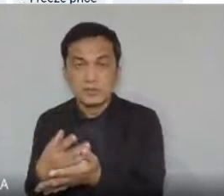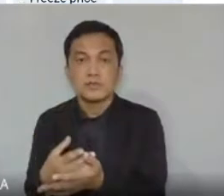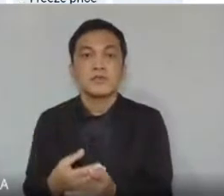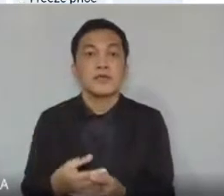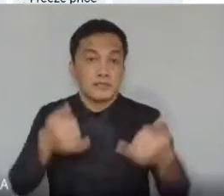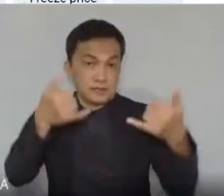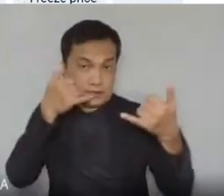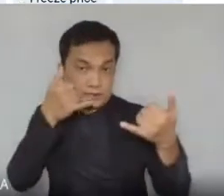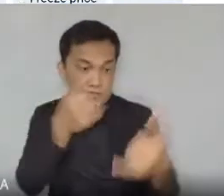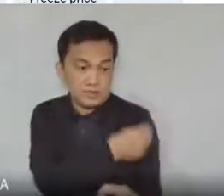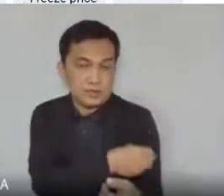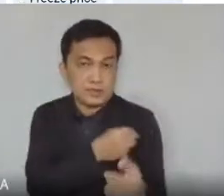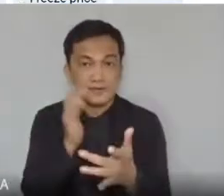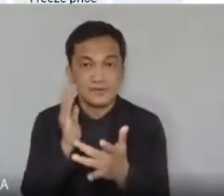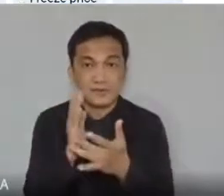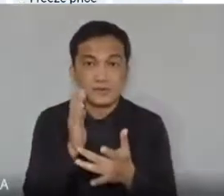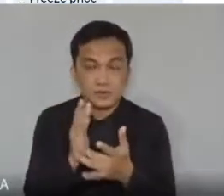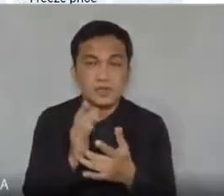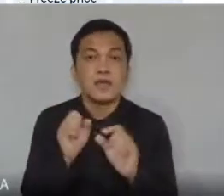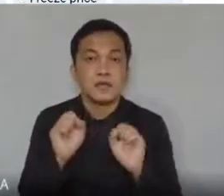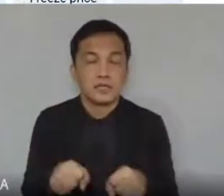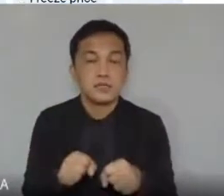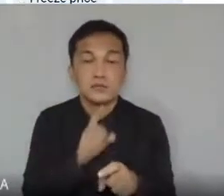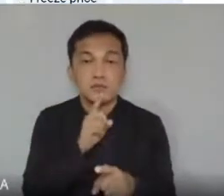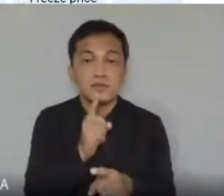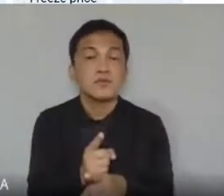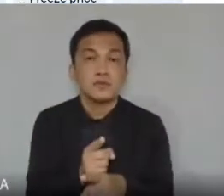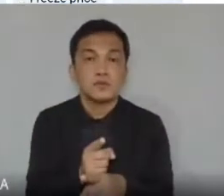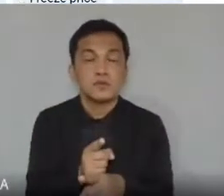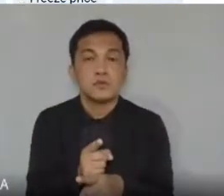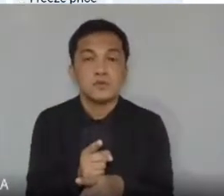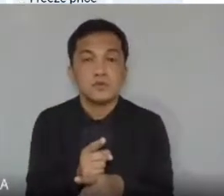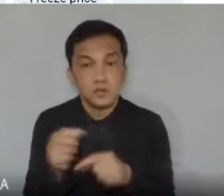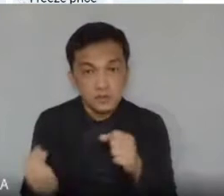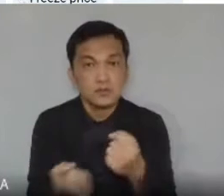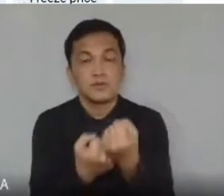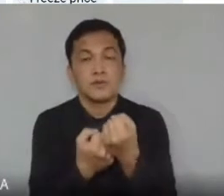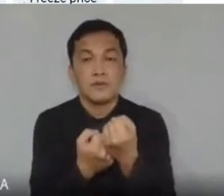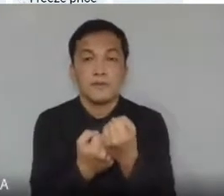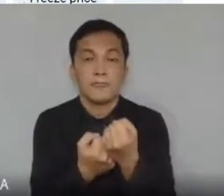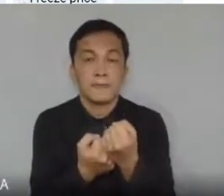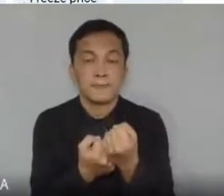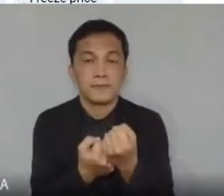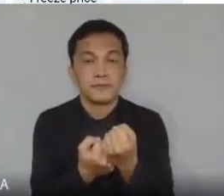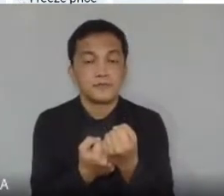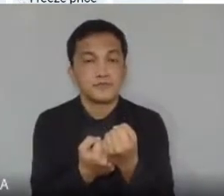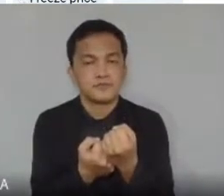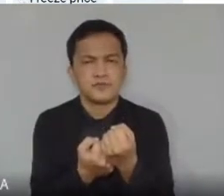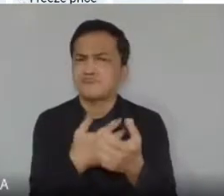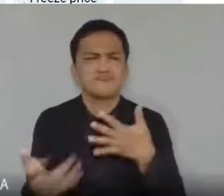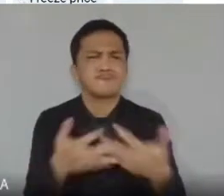number 10. And altogether, telemedicine has the potential to address the gaps